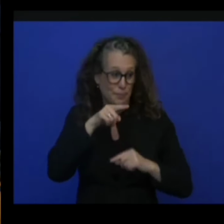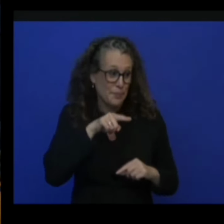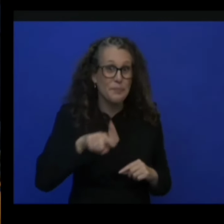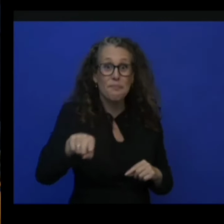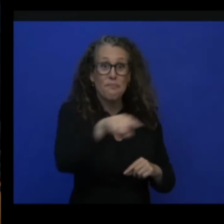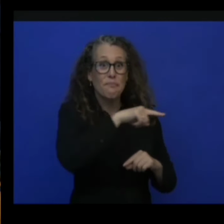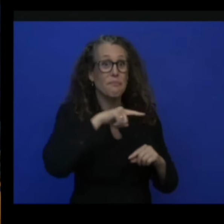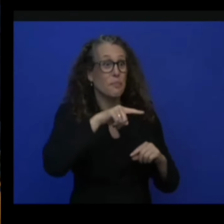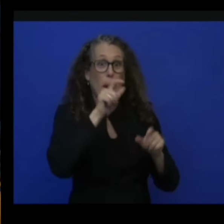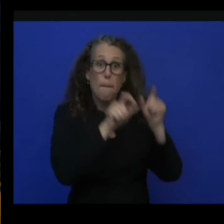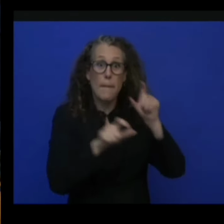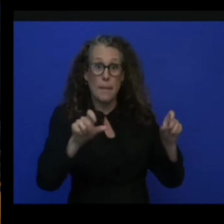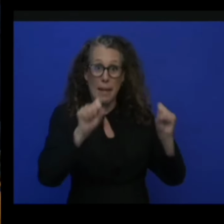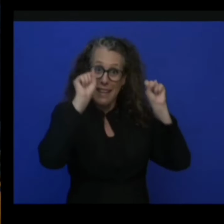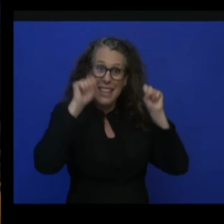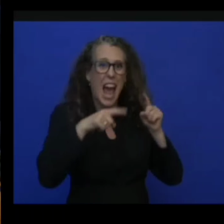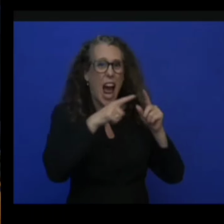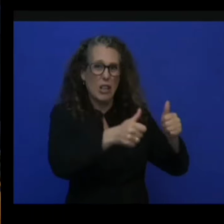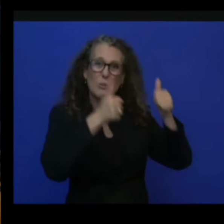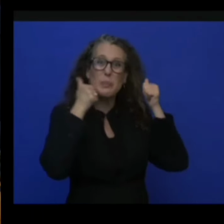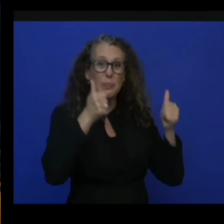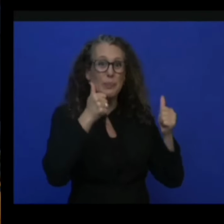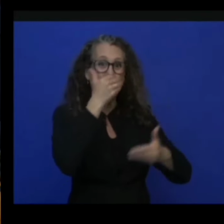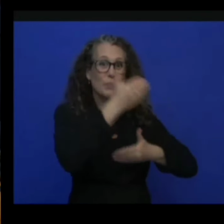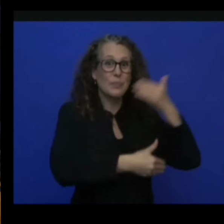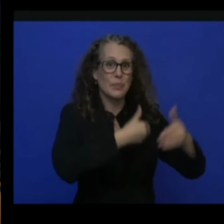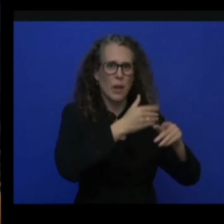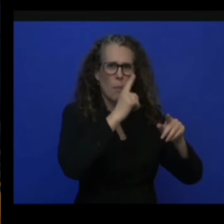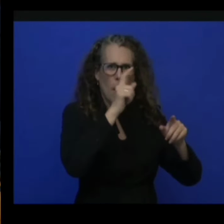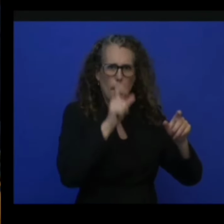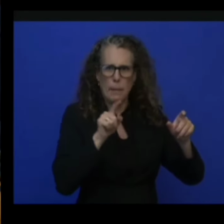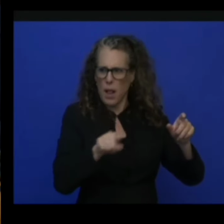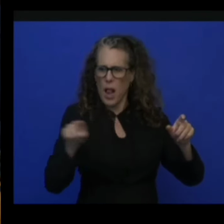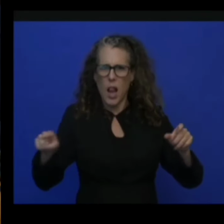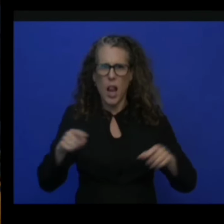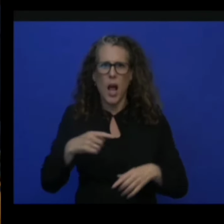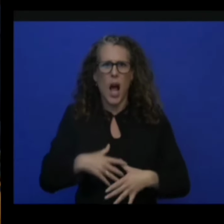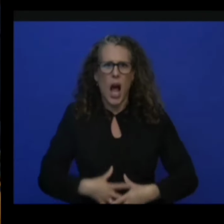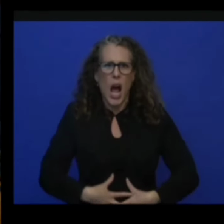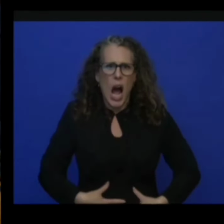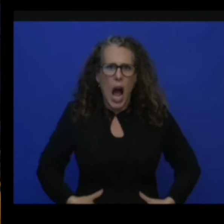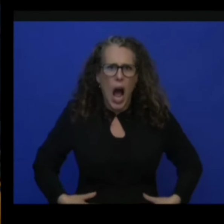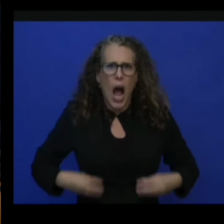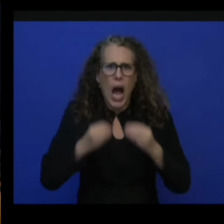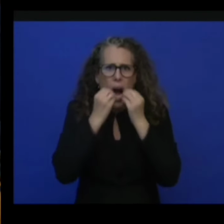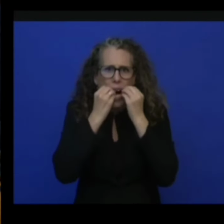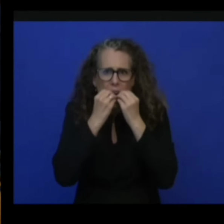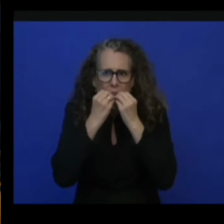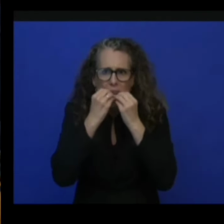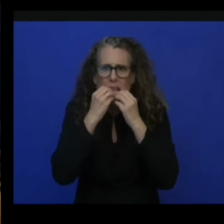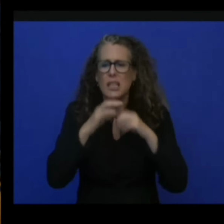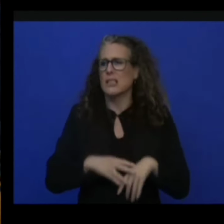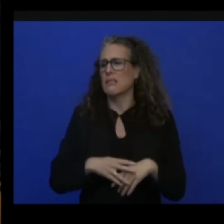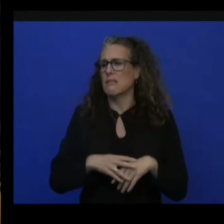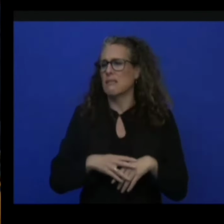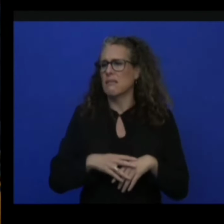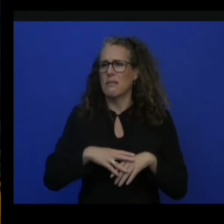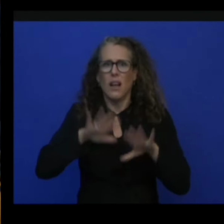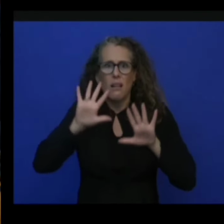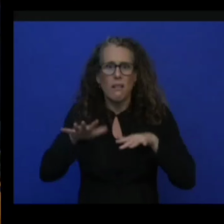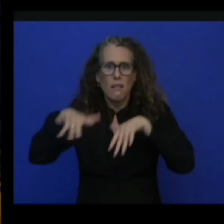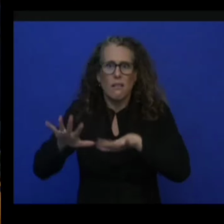wars, famine, health outbreaks, rising sea levels, as well